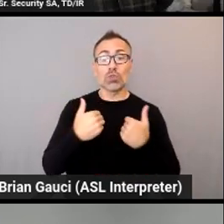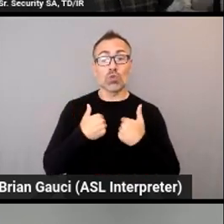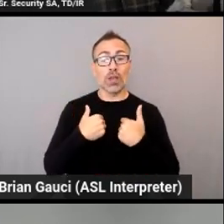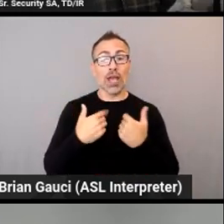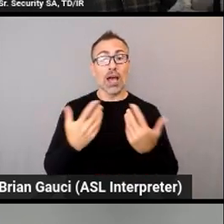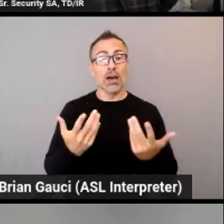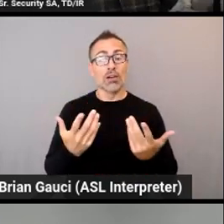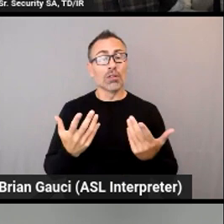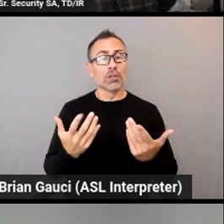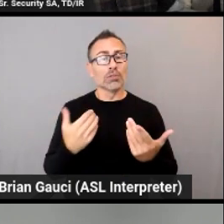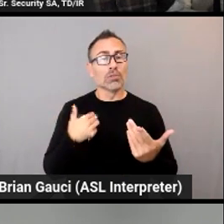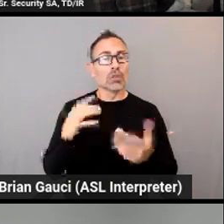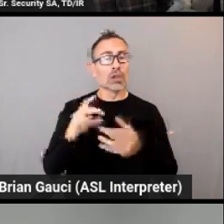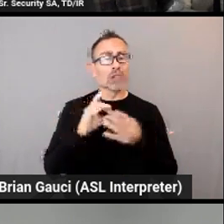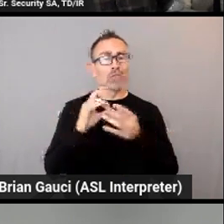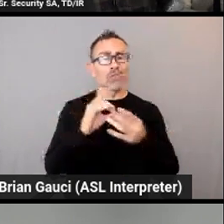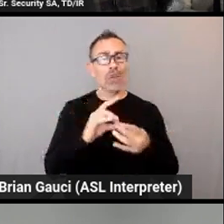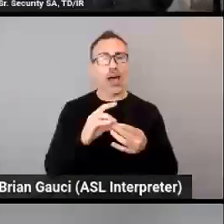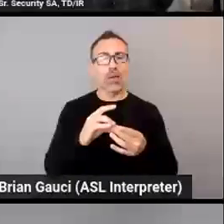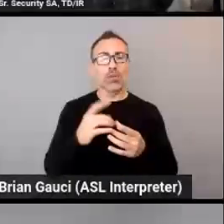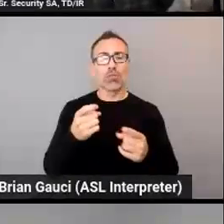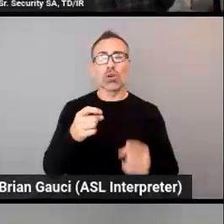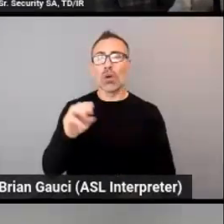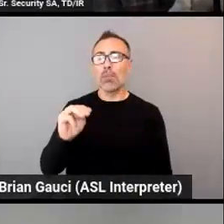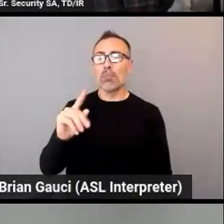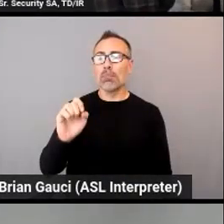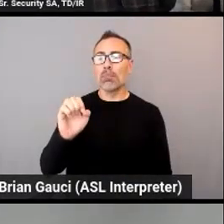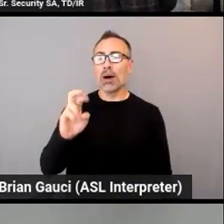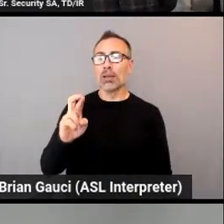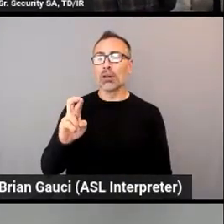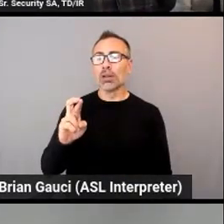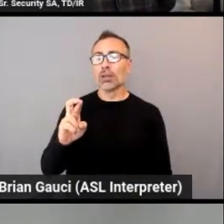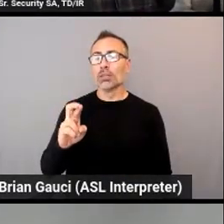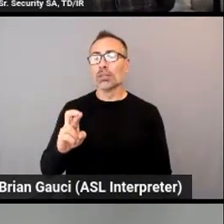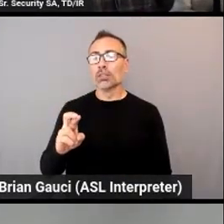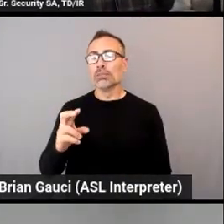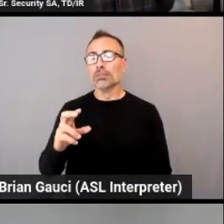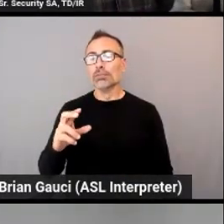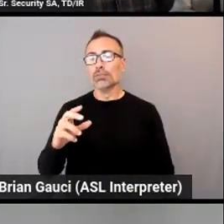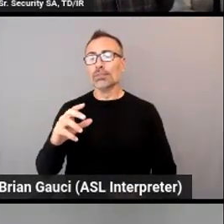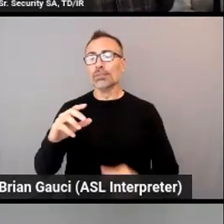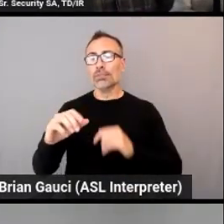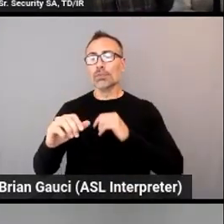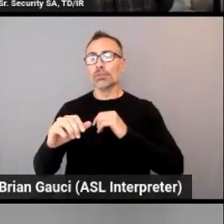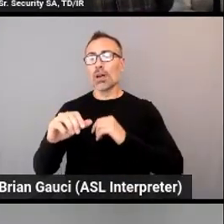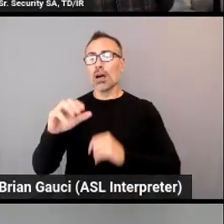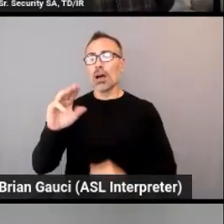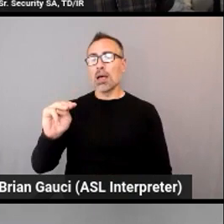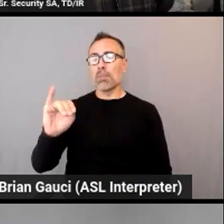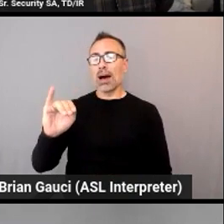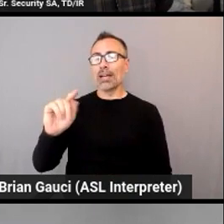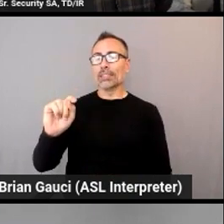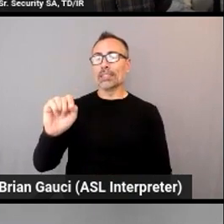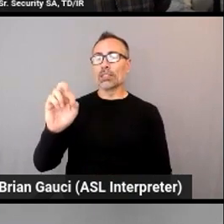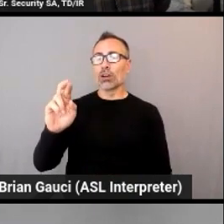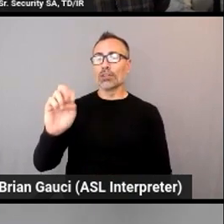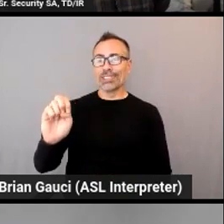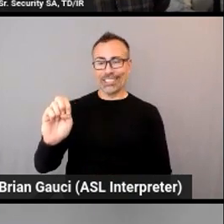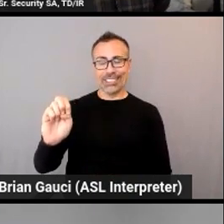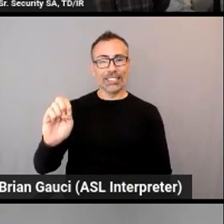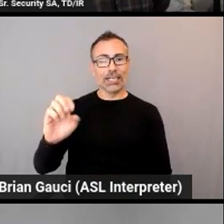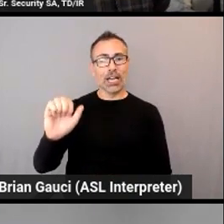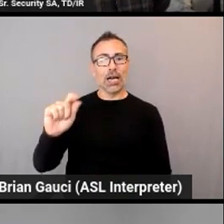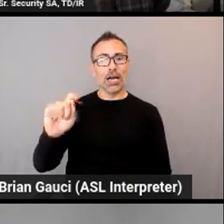what's called the MITRE ATT&CK framework. So if you're not familiar with the MITRE ATT&CK framework, it's a very well-known framework that a